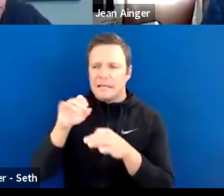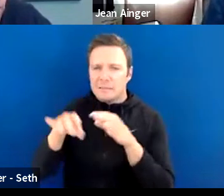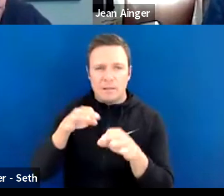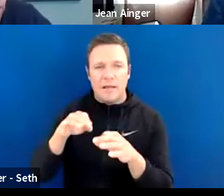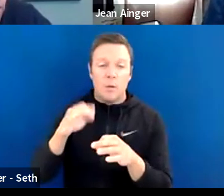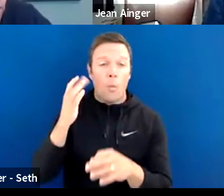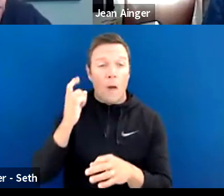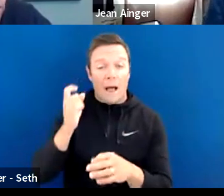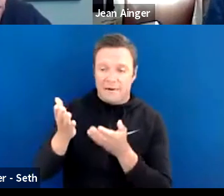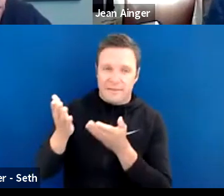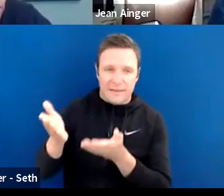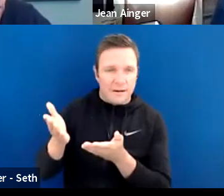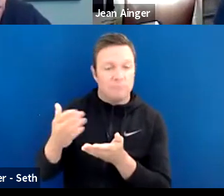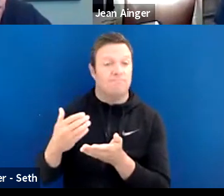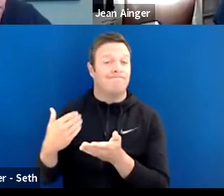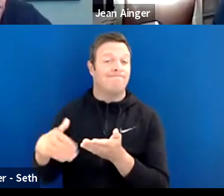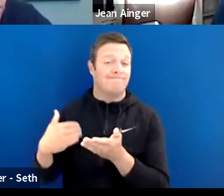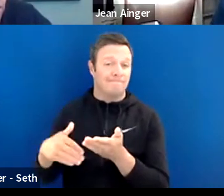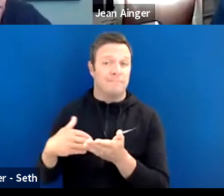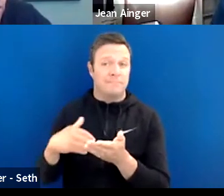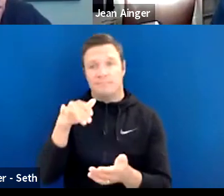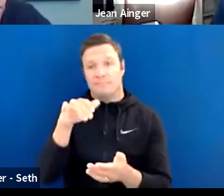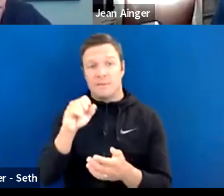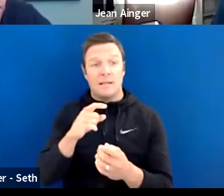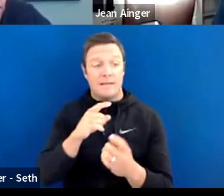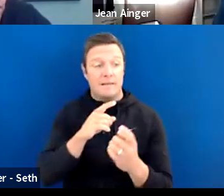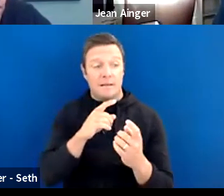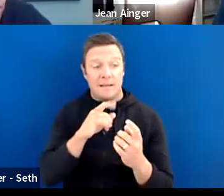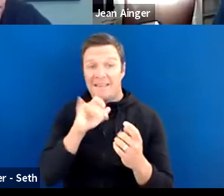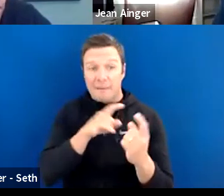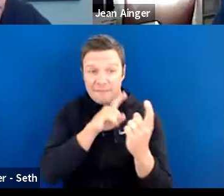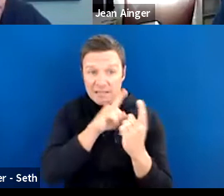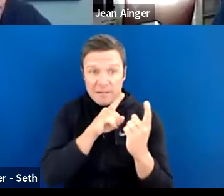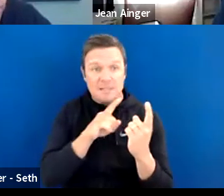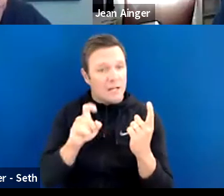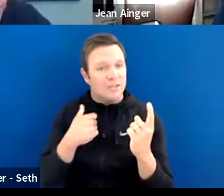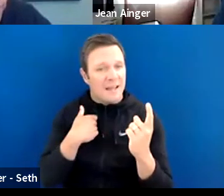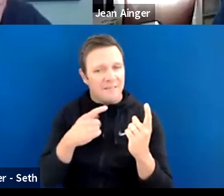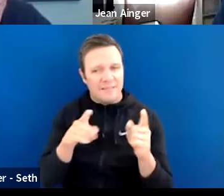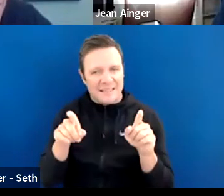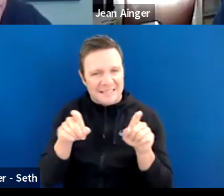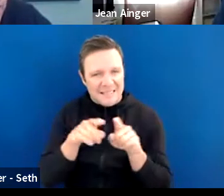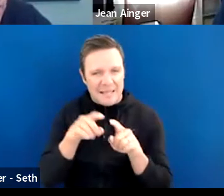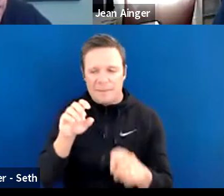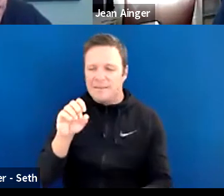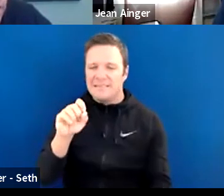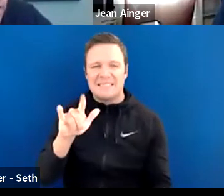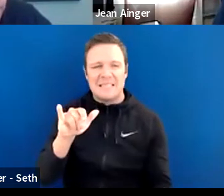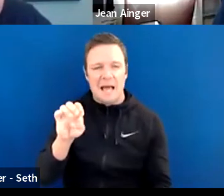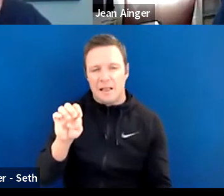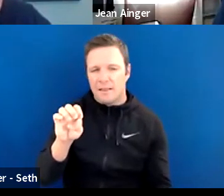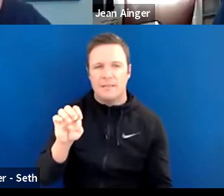there. So yes, even face-to-face, I plan to have the same style as I'm doing now, a little bit different, of course,